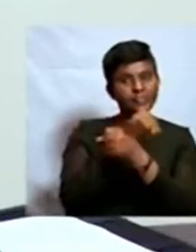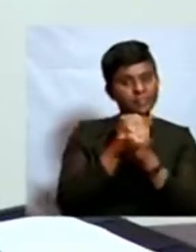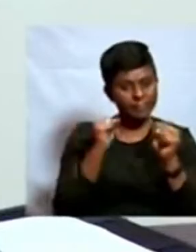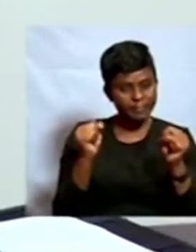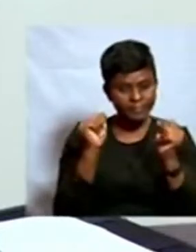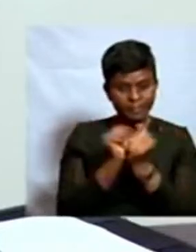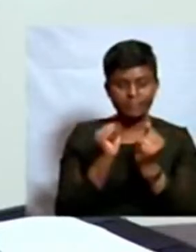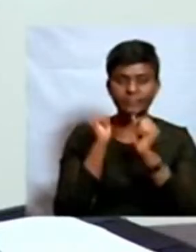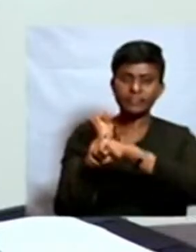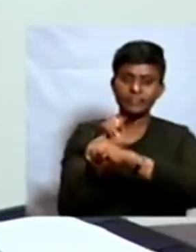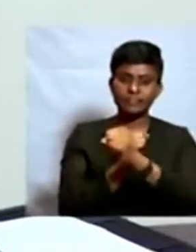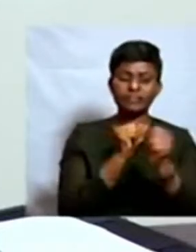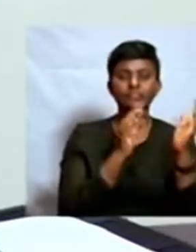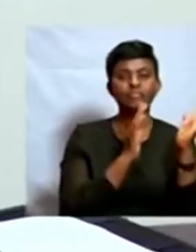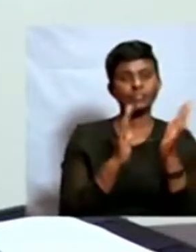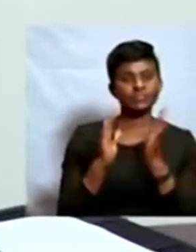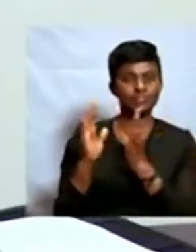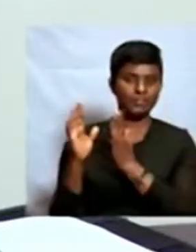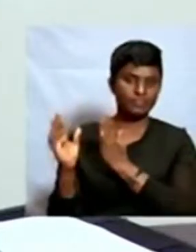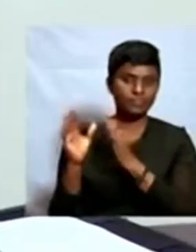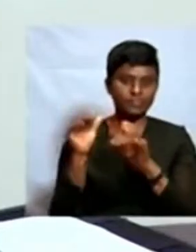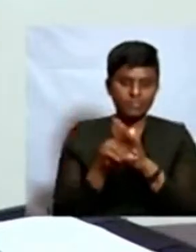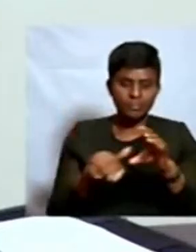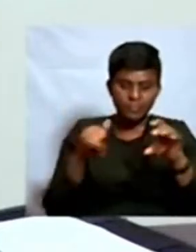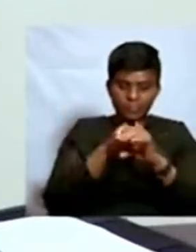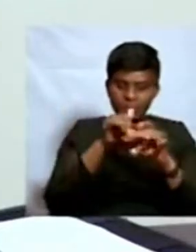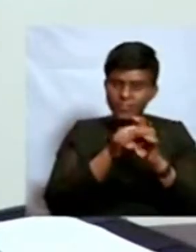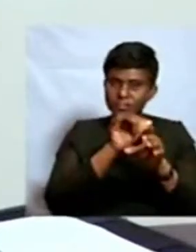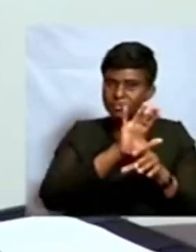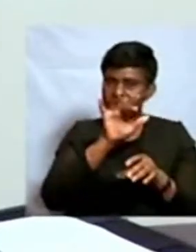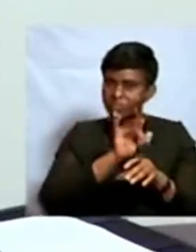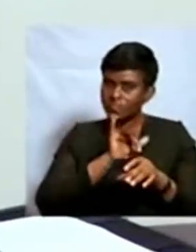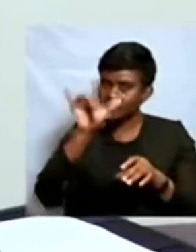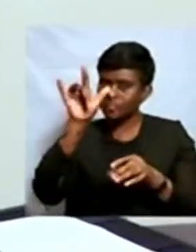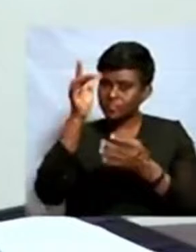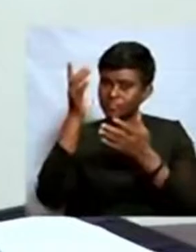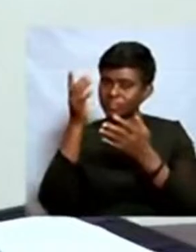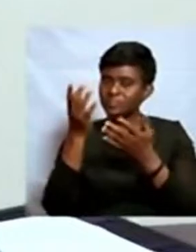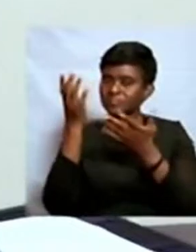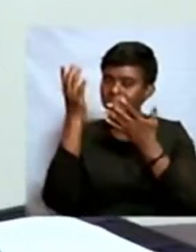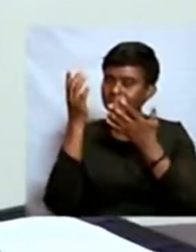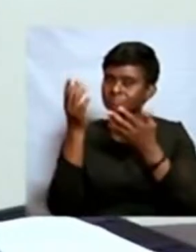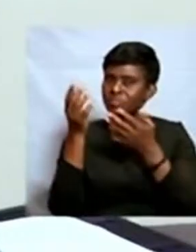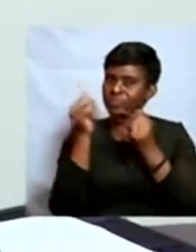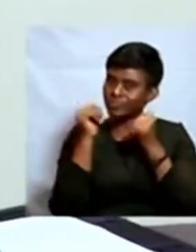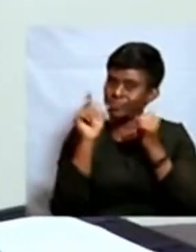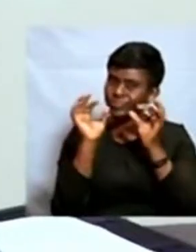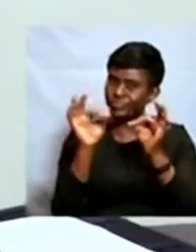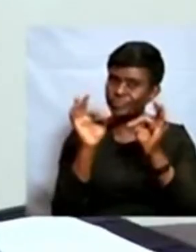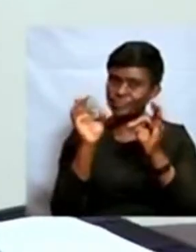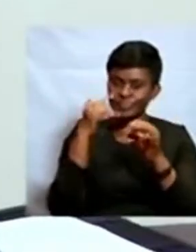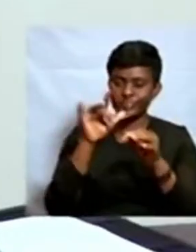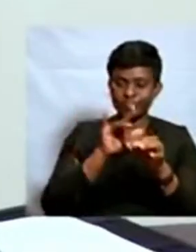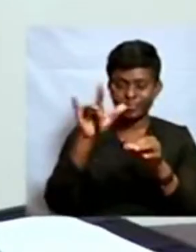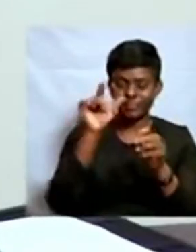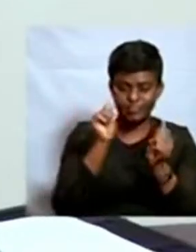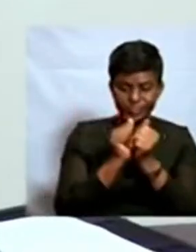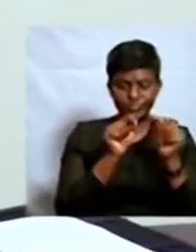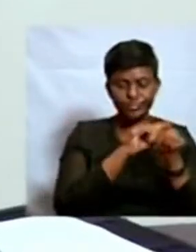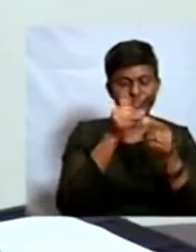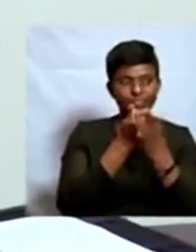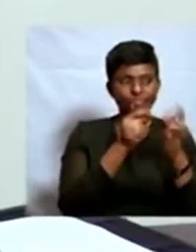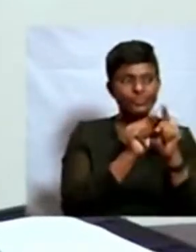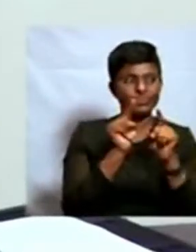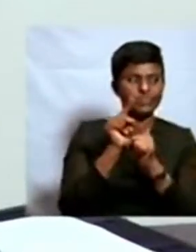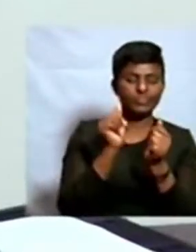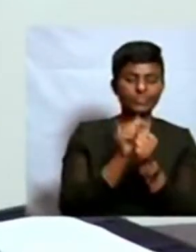and security mechanisms, including the airworthiness that are required for the aircraft, and also the equipment